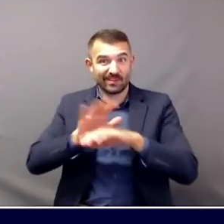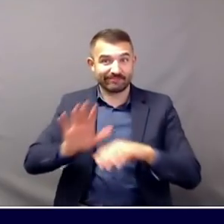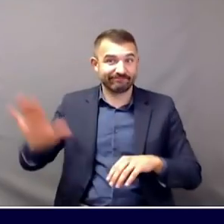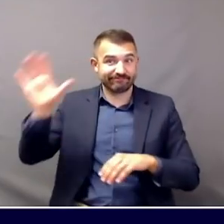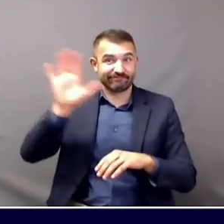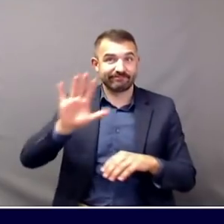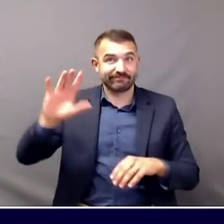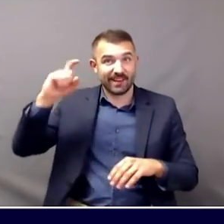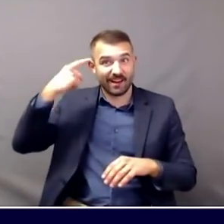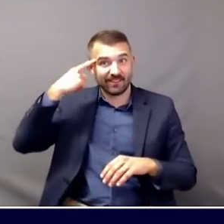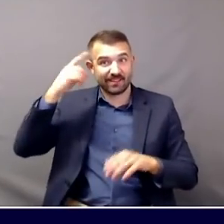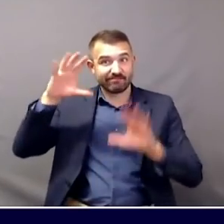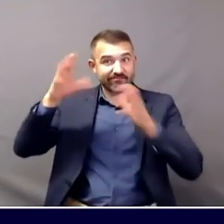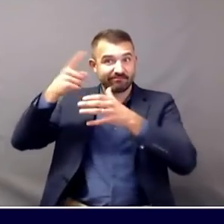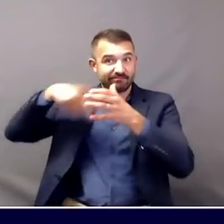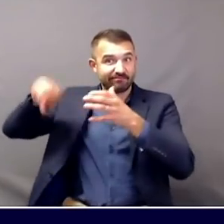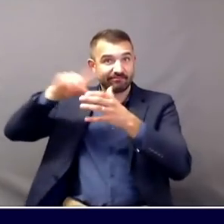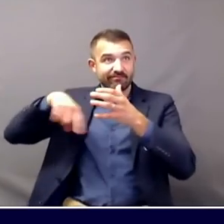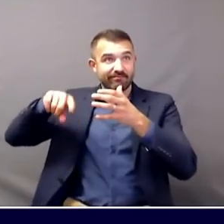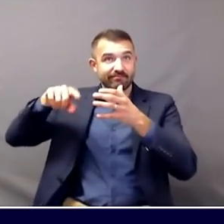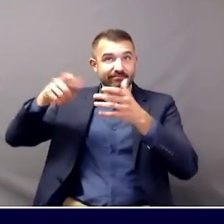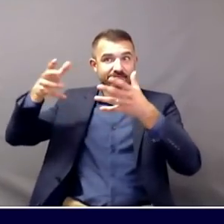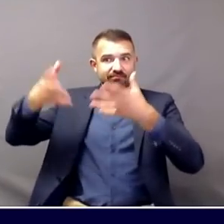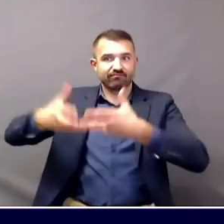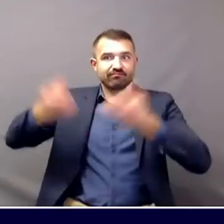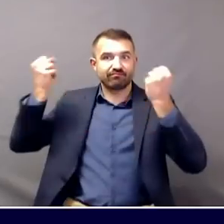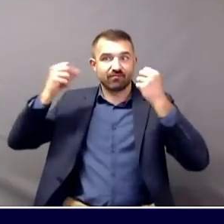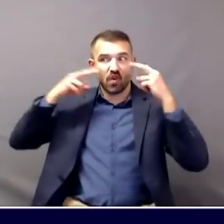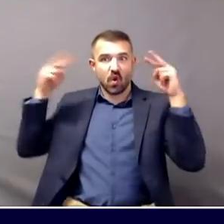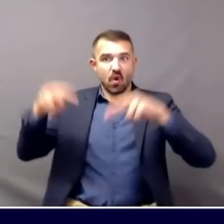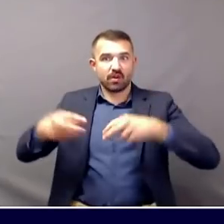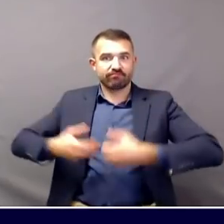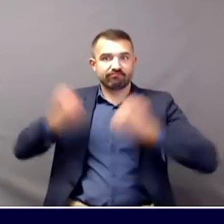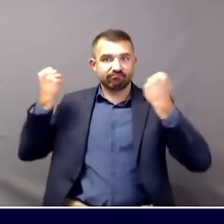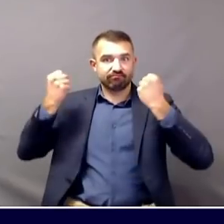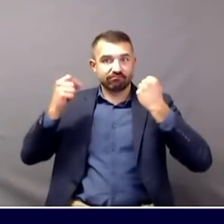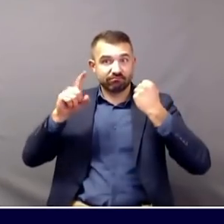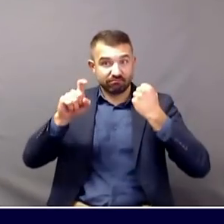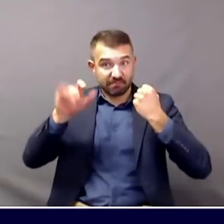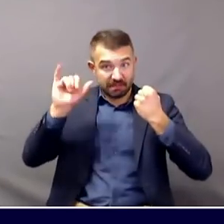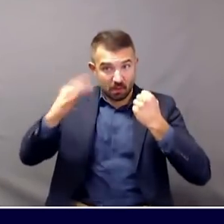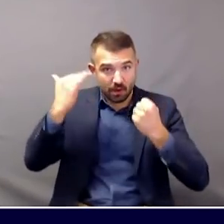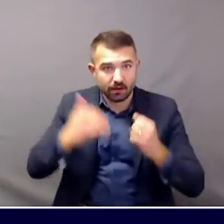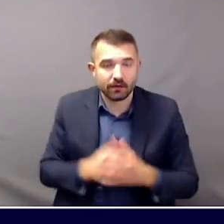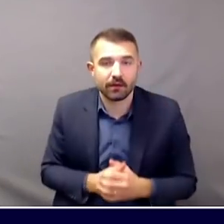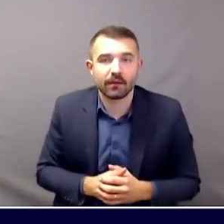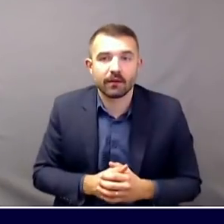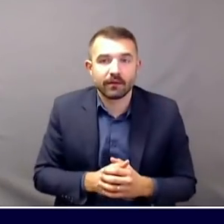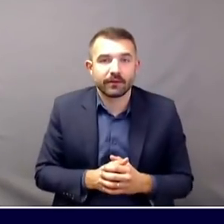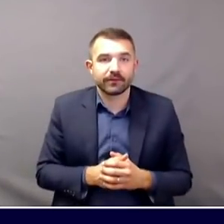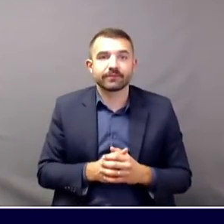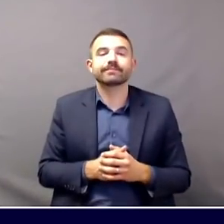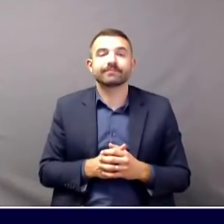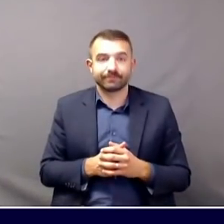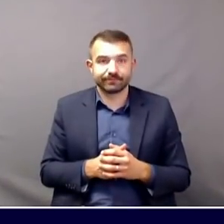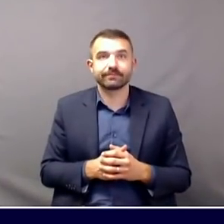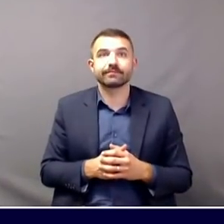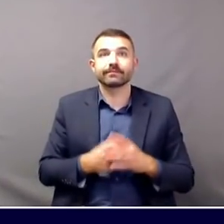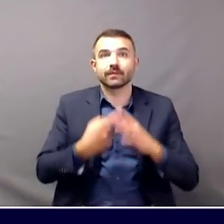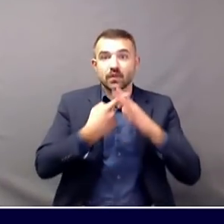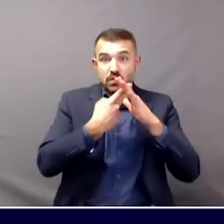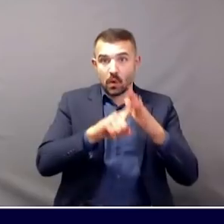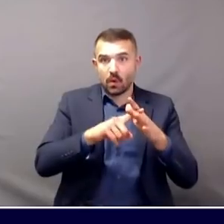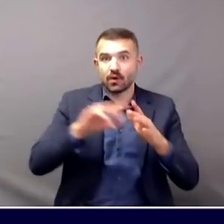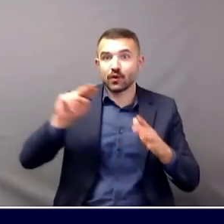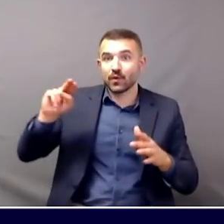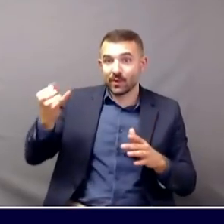I will just say that Governor Murphy from New Jersey, where again, the outbreaks have been significant, came to Maine. We had already announced